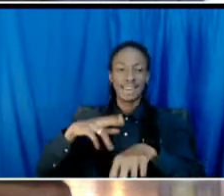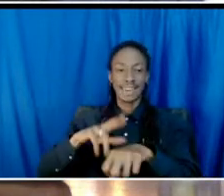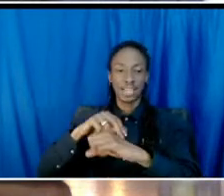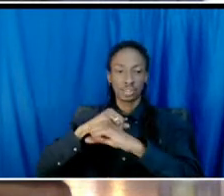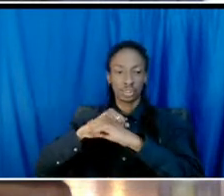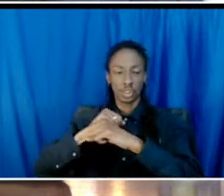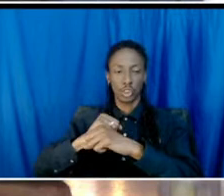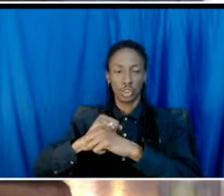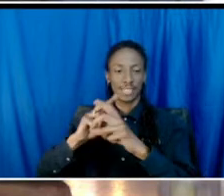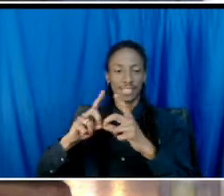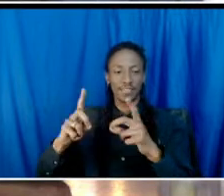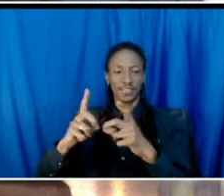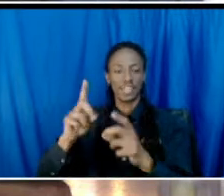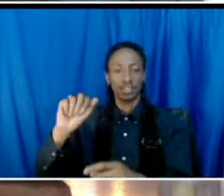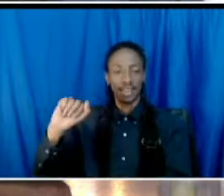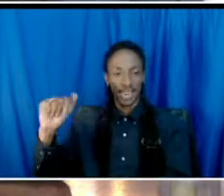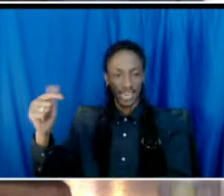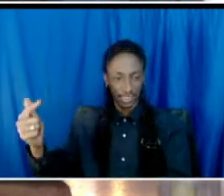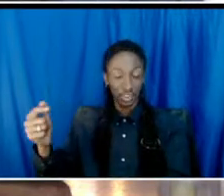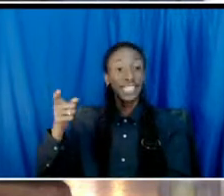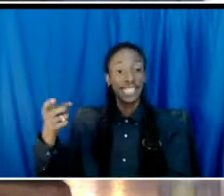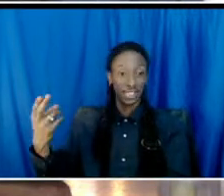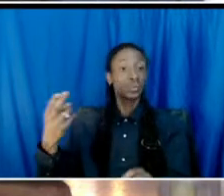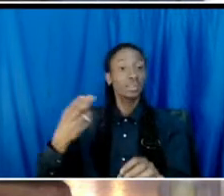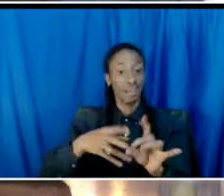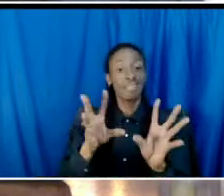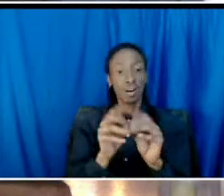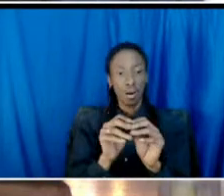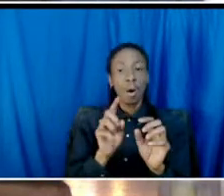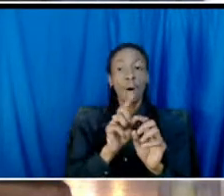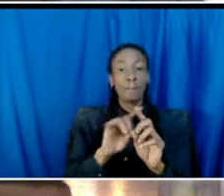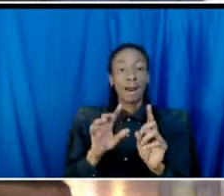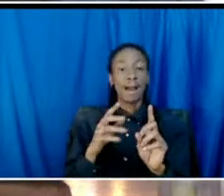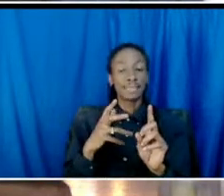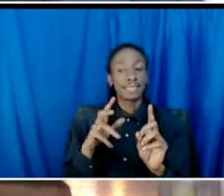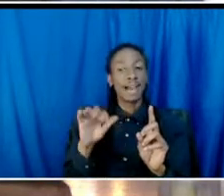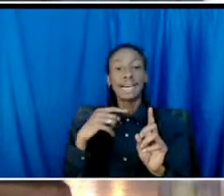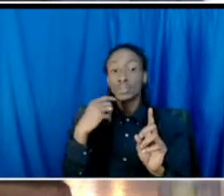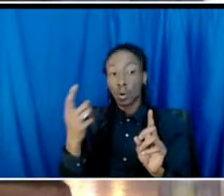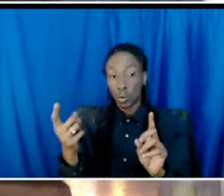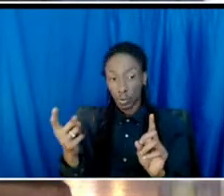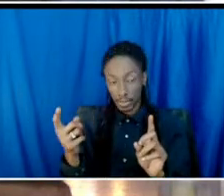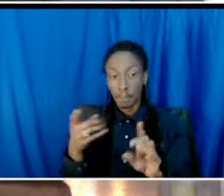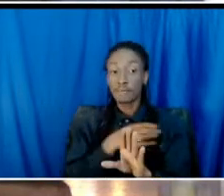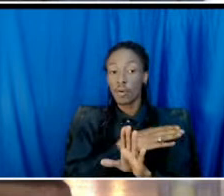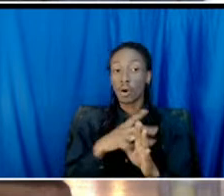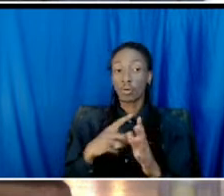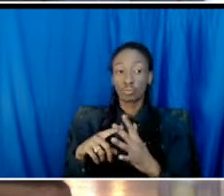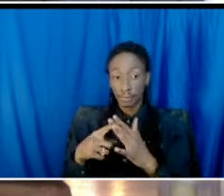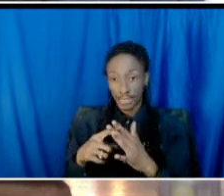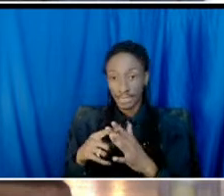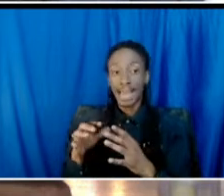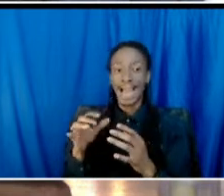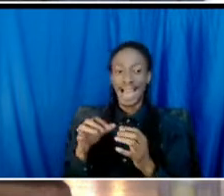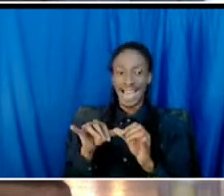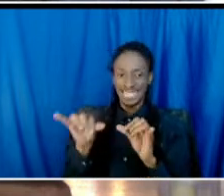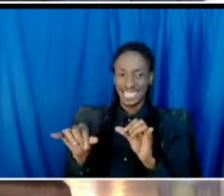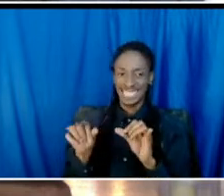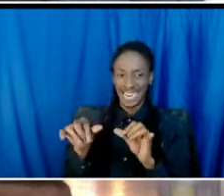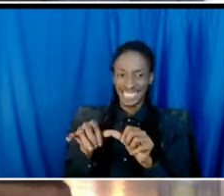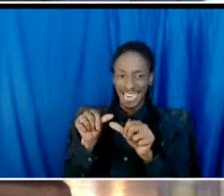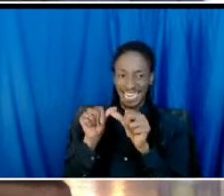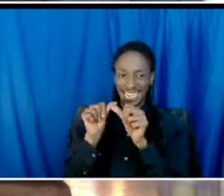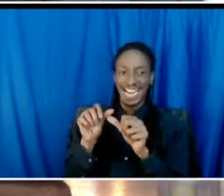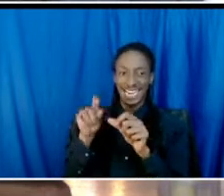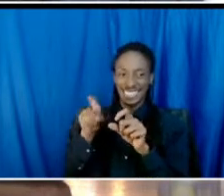AAG. John was on the call, but I prefaced the call by saying, John, we need you to stay in place. National security is too